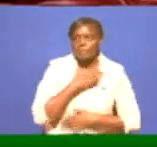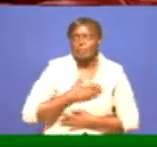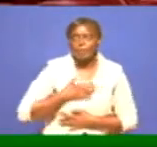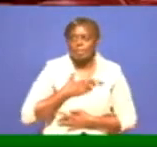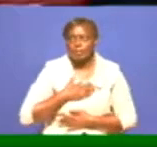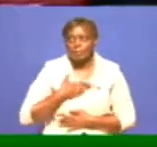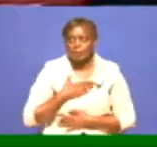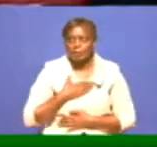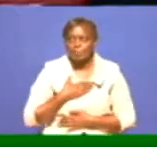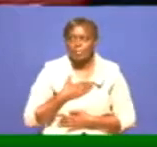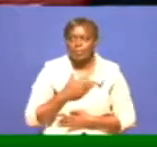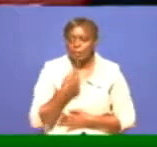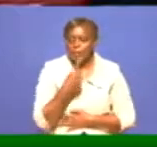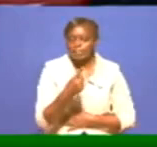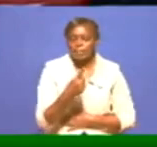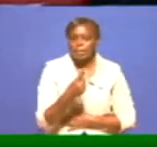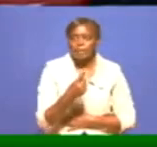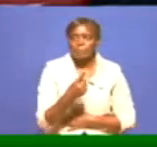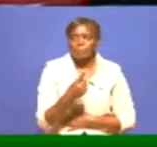Now, like I said...